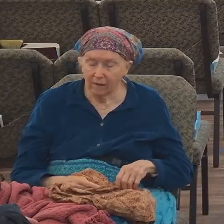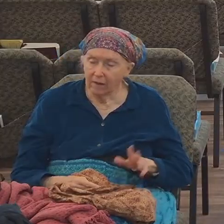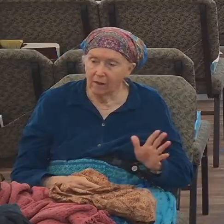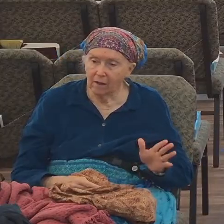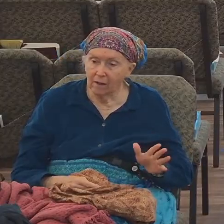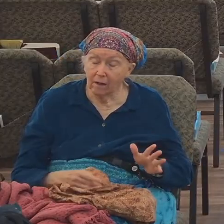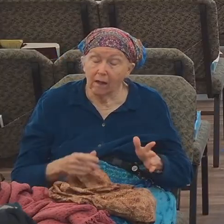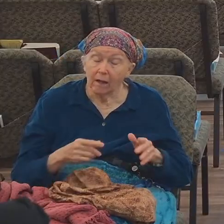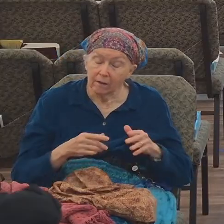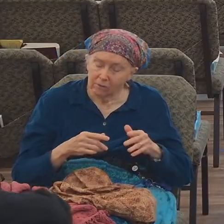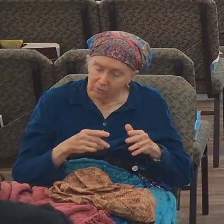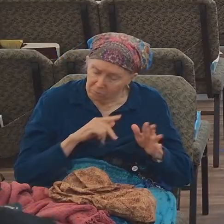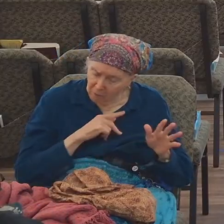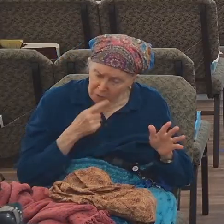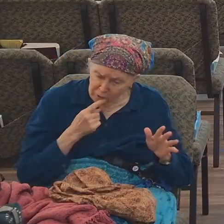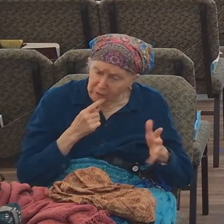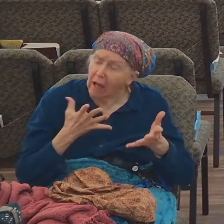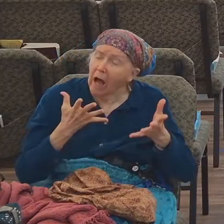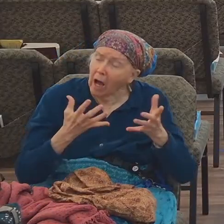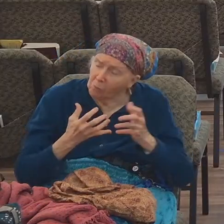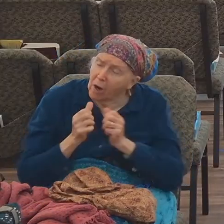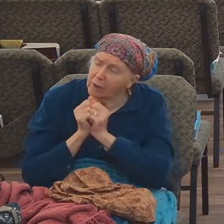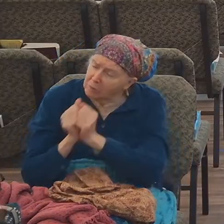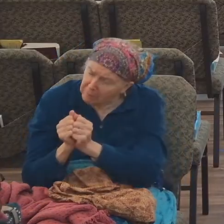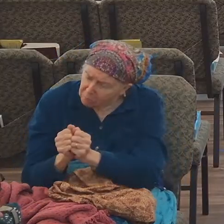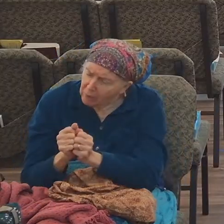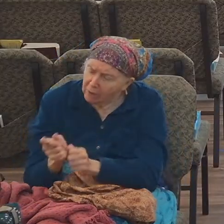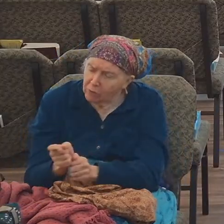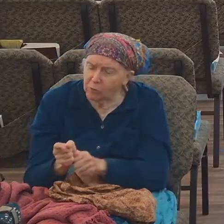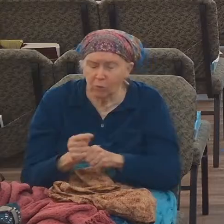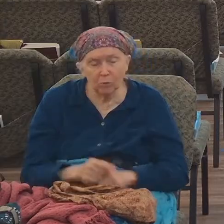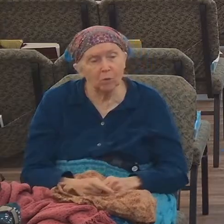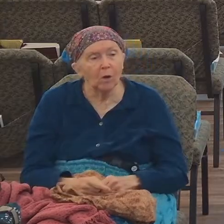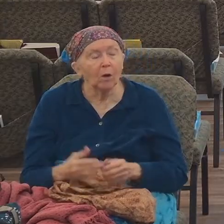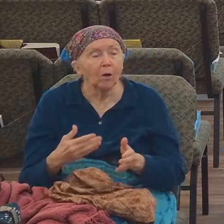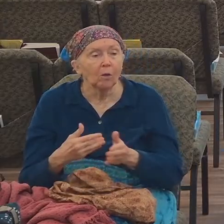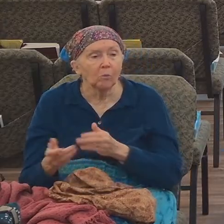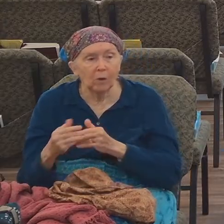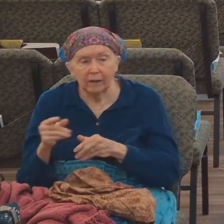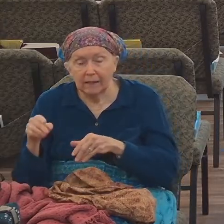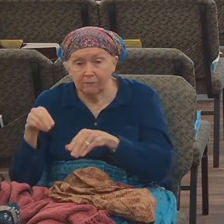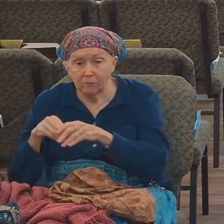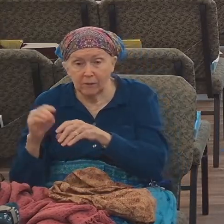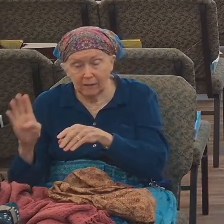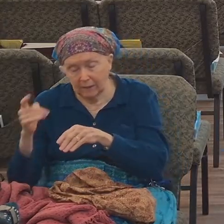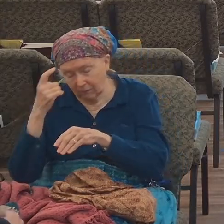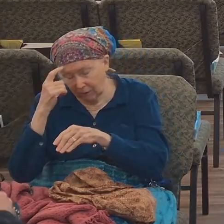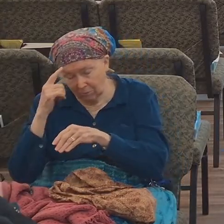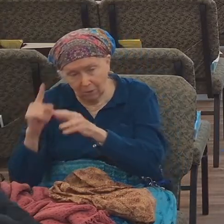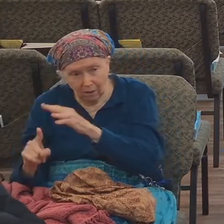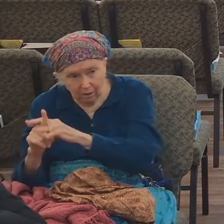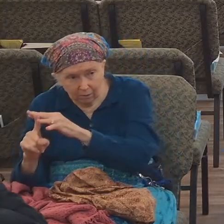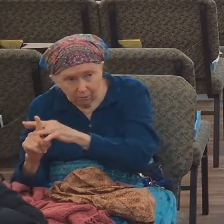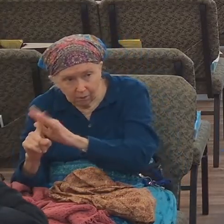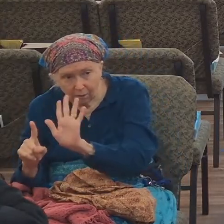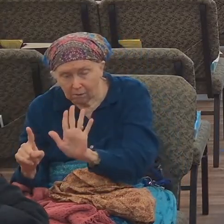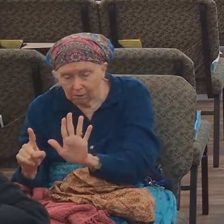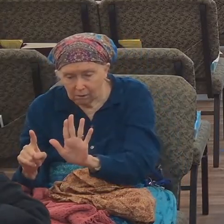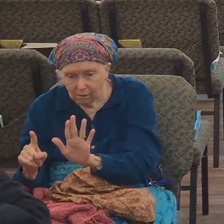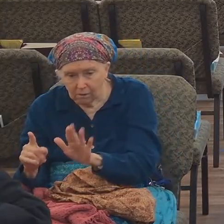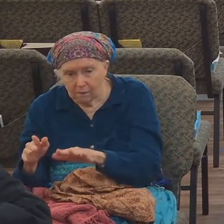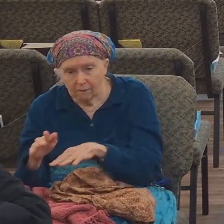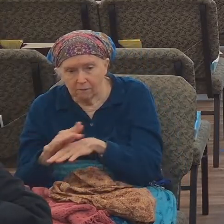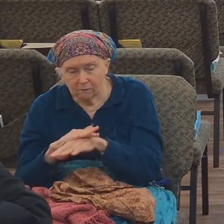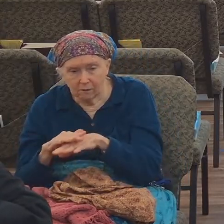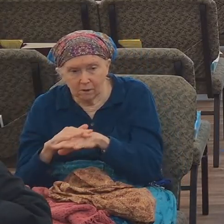be there with you. We want to be there with you. So whatever it is that's coming up, right? Whatever it is that's going on, whatever it is that's surfacing for